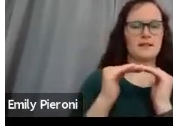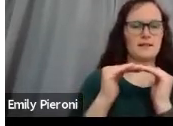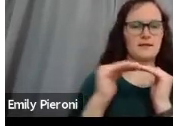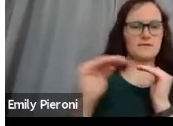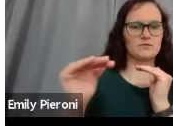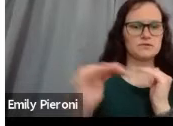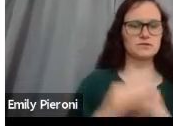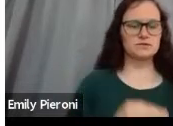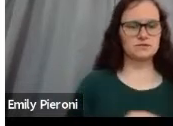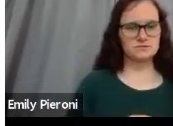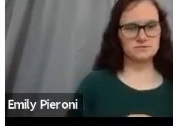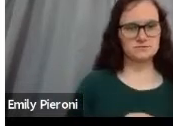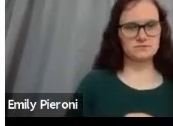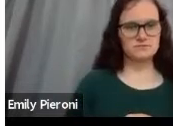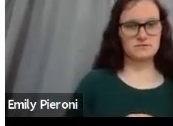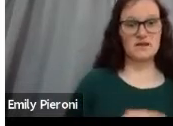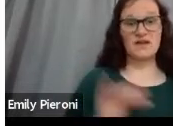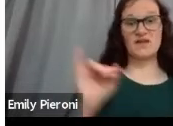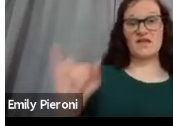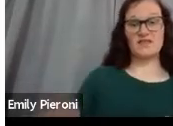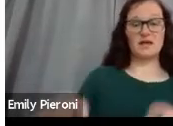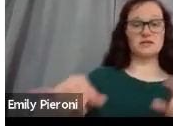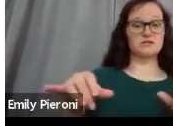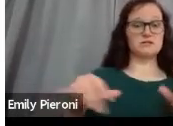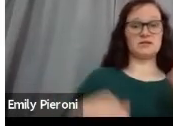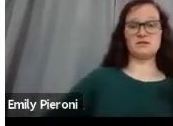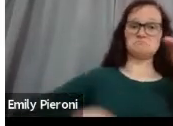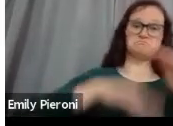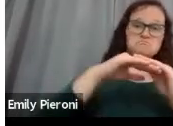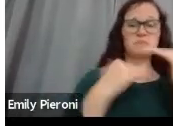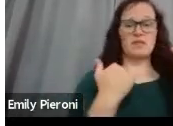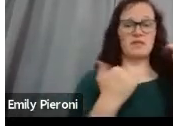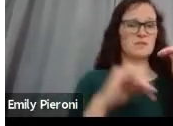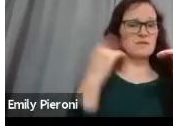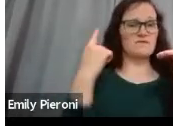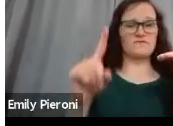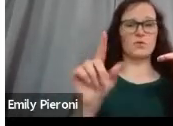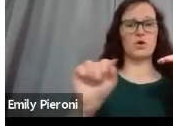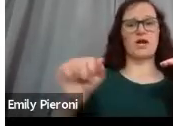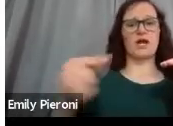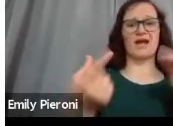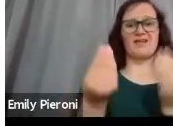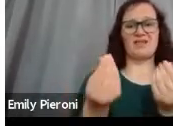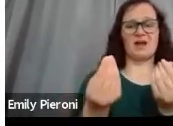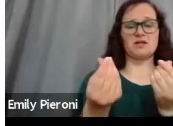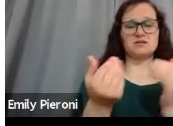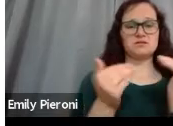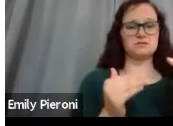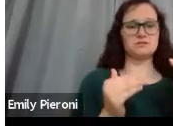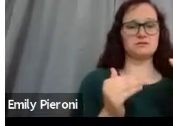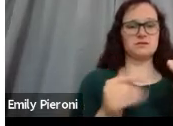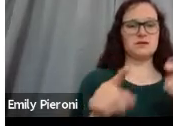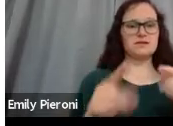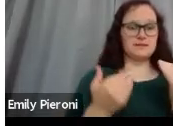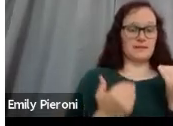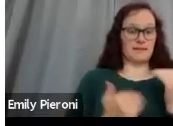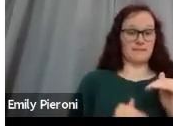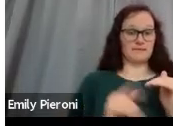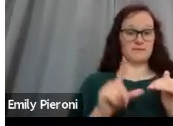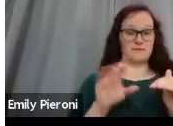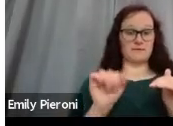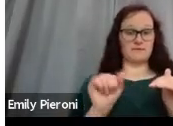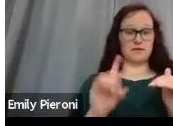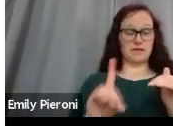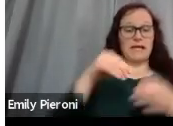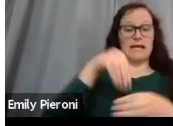for ag land, the threshold limits, and these were the limits of the lead in the biosolid